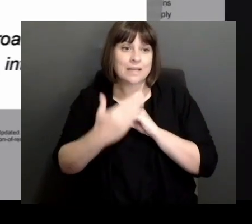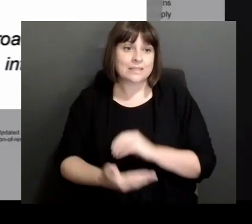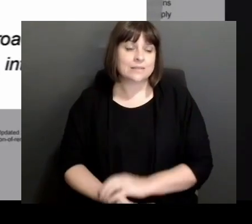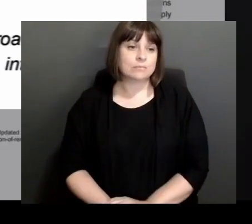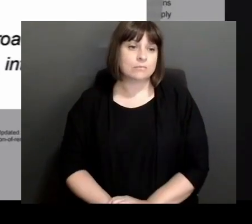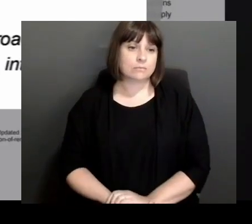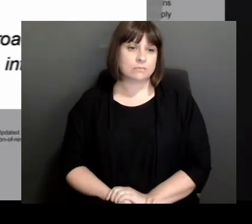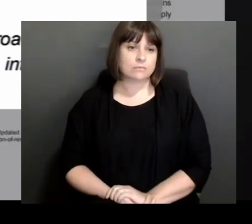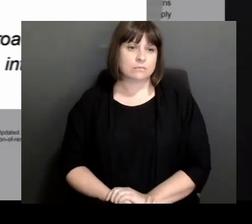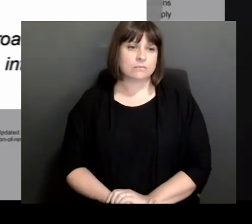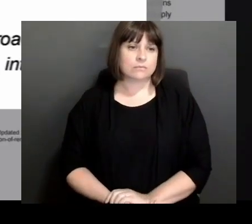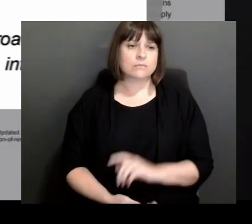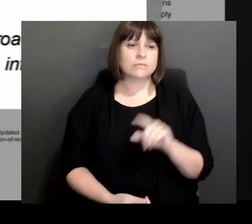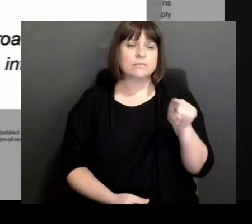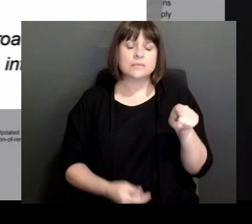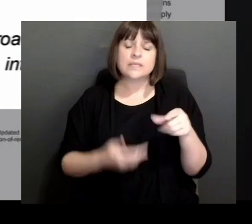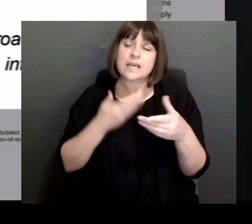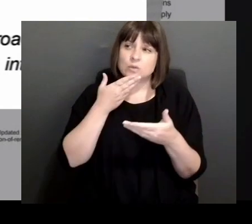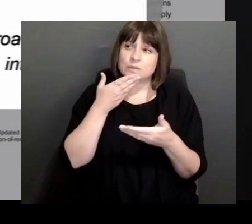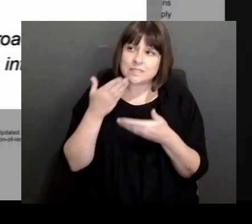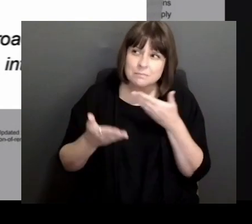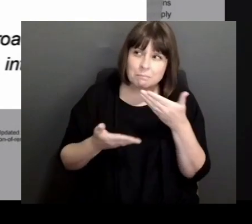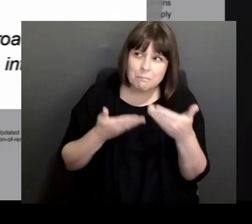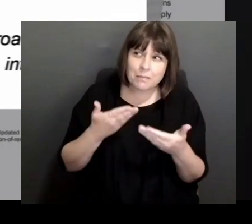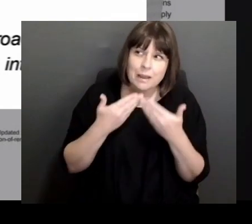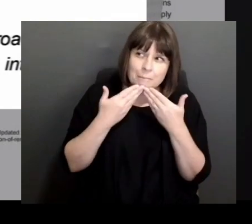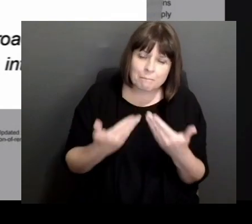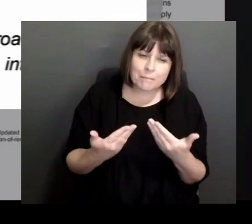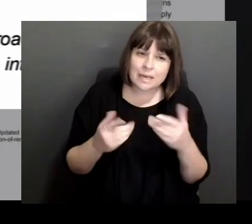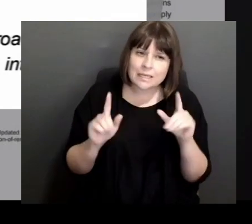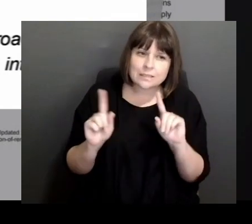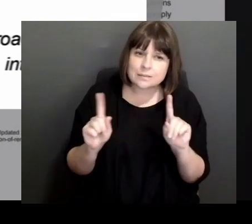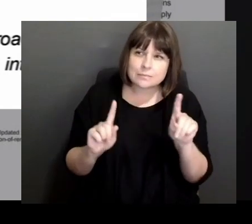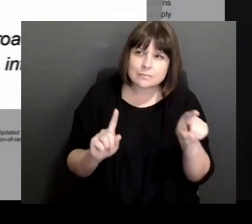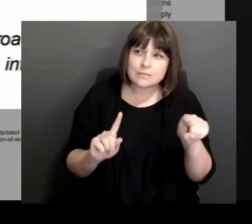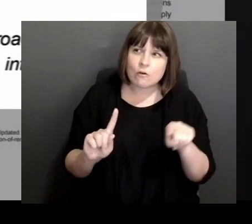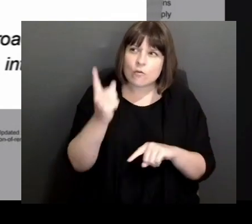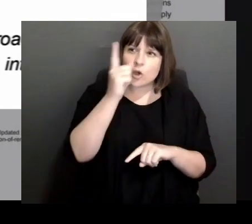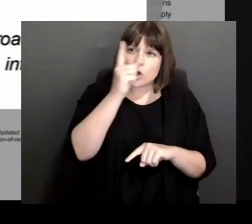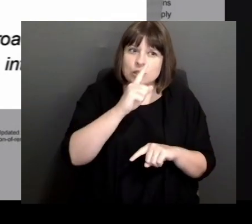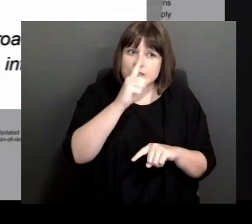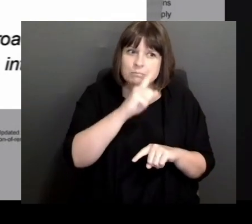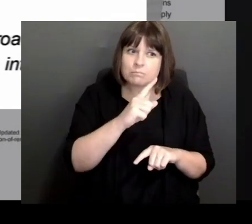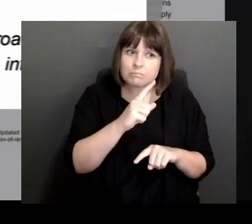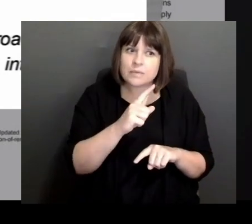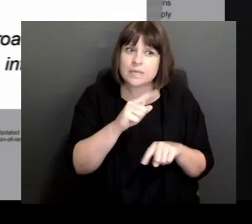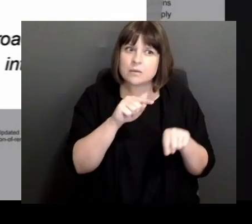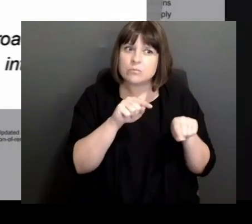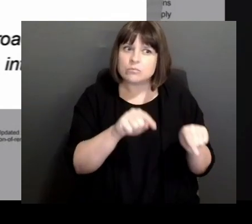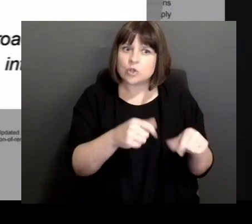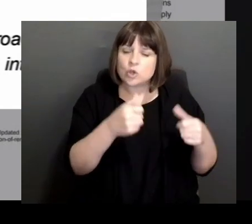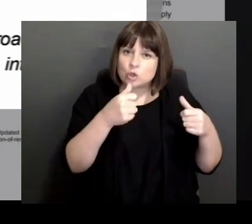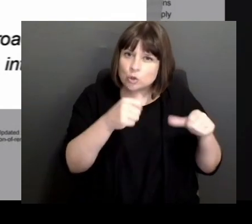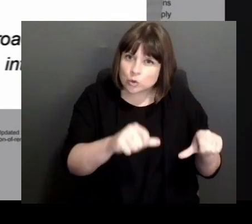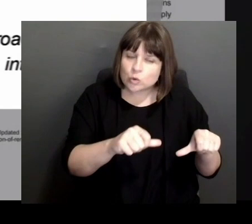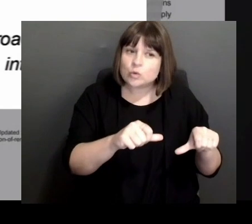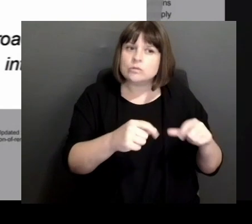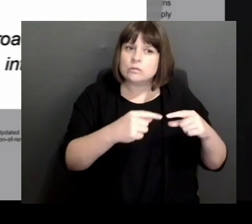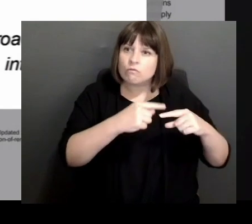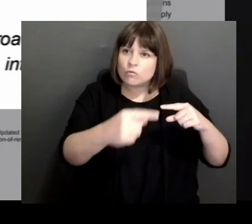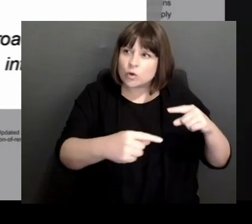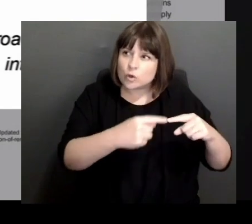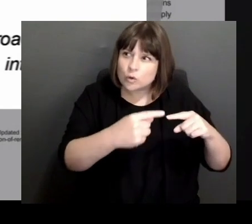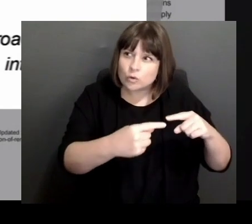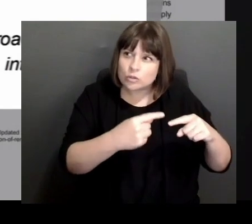Could you just explain to the commissioners, please, what this is, the First Peoples Adoption of Renewable Energy Program and the funding available